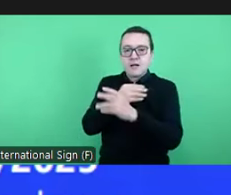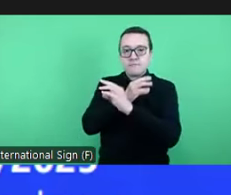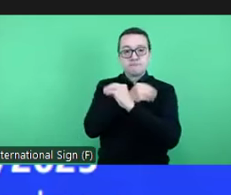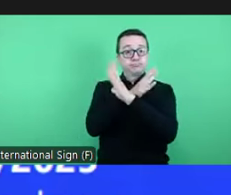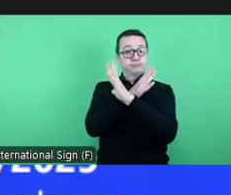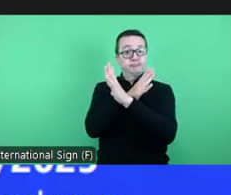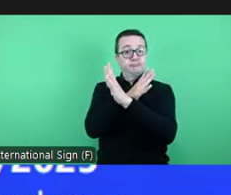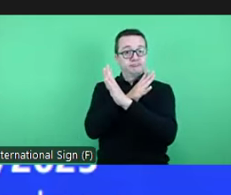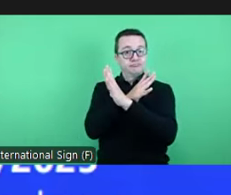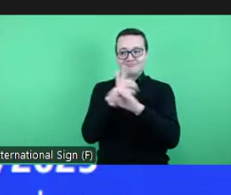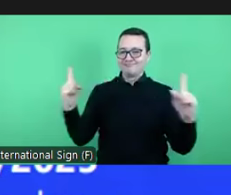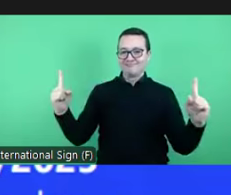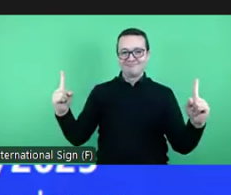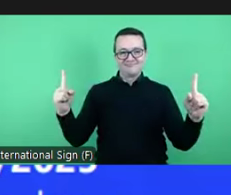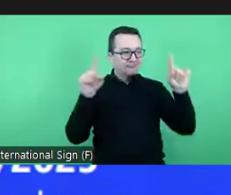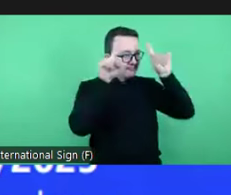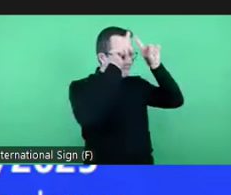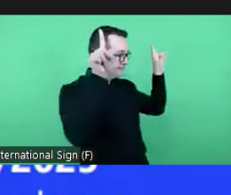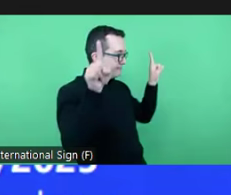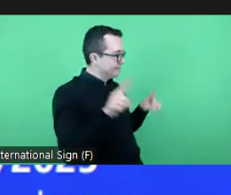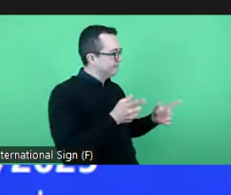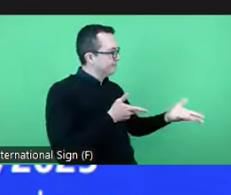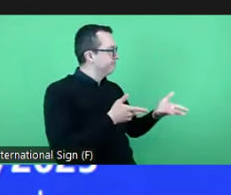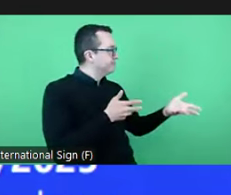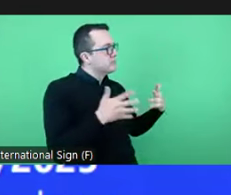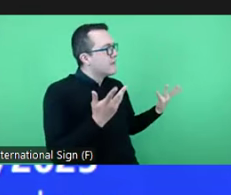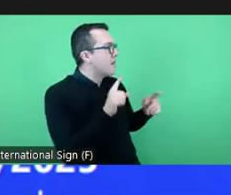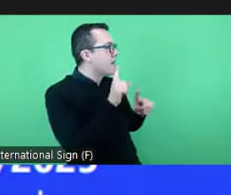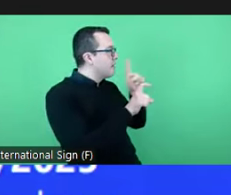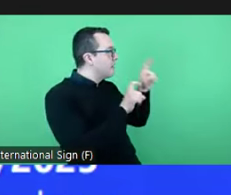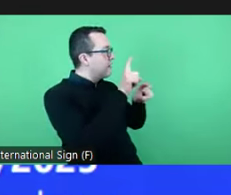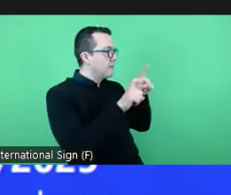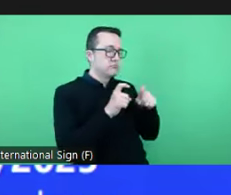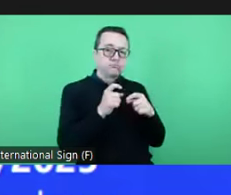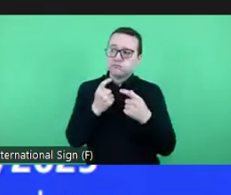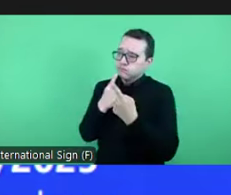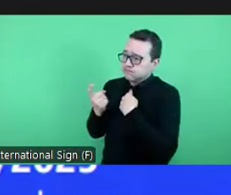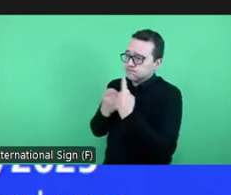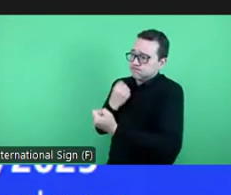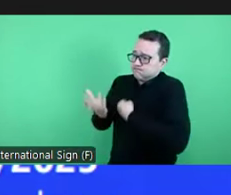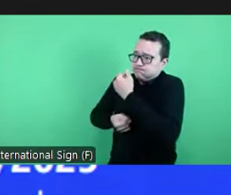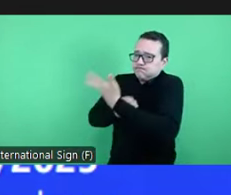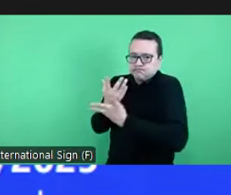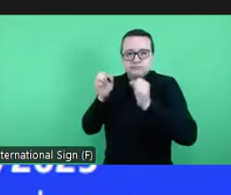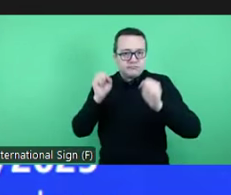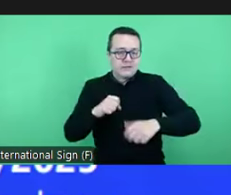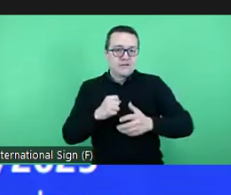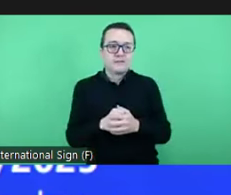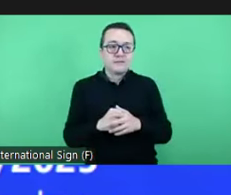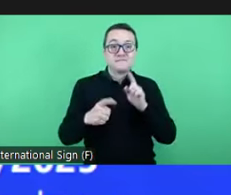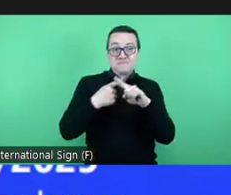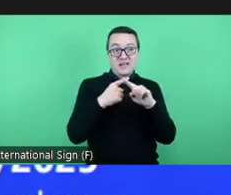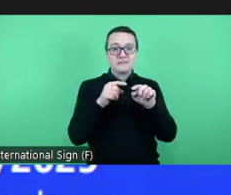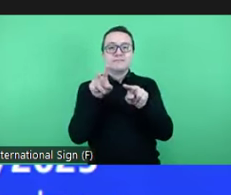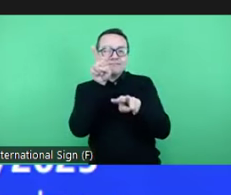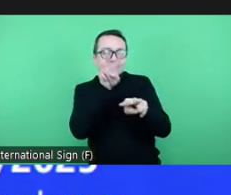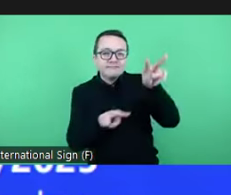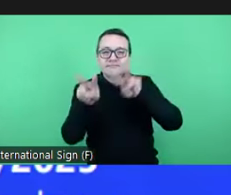o understand monitoramento dos how the dados, identificar process o que of acontece em cada digital lugar e-health do país works, para organizar how melhor things todo esse processo. happen,